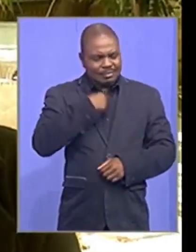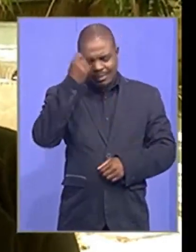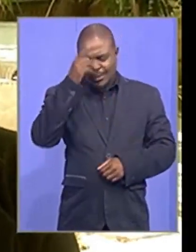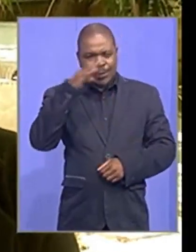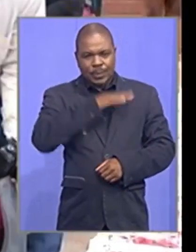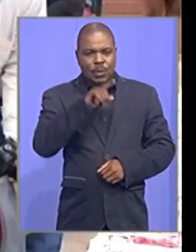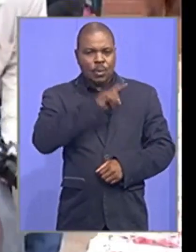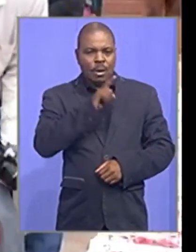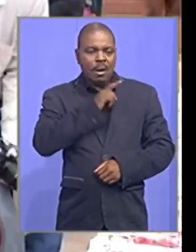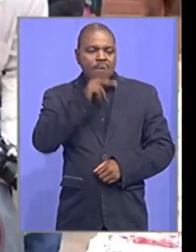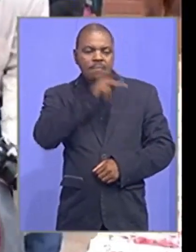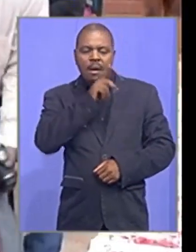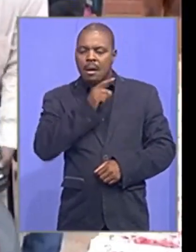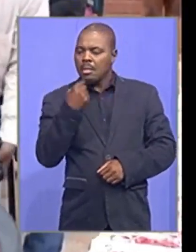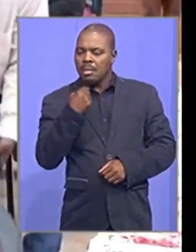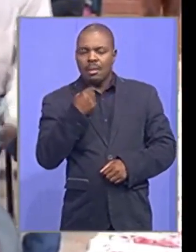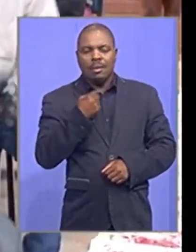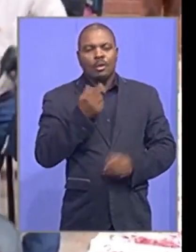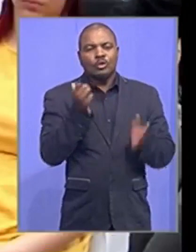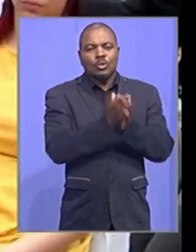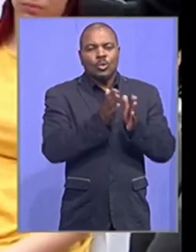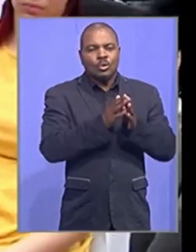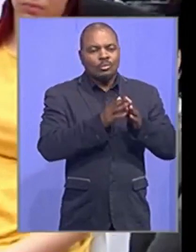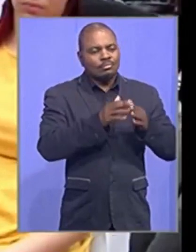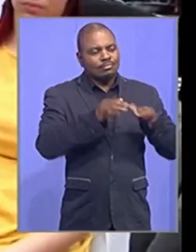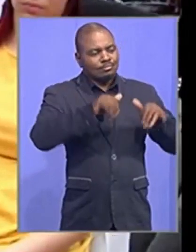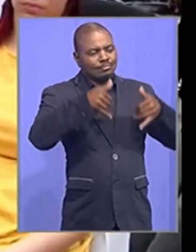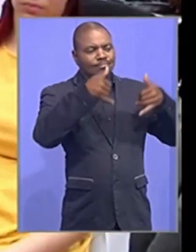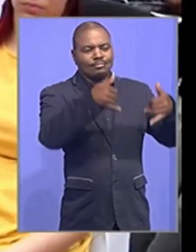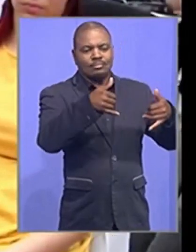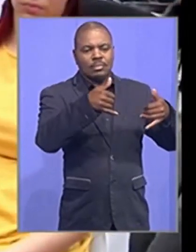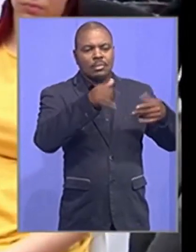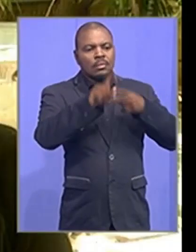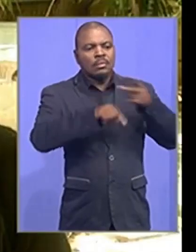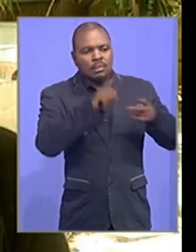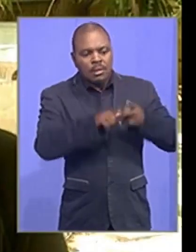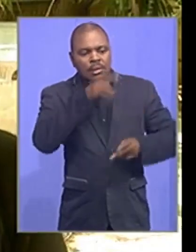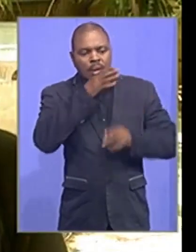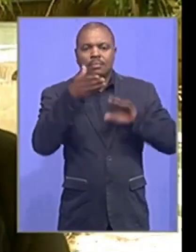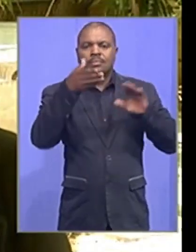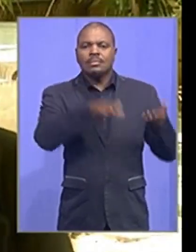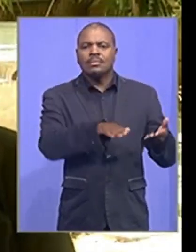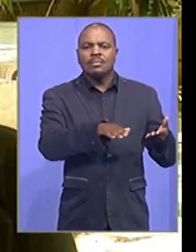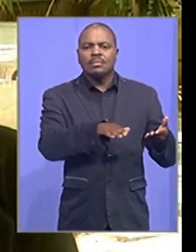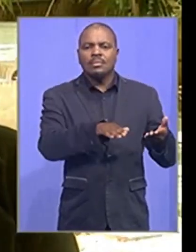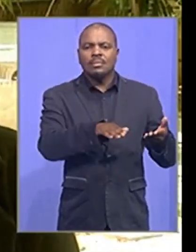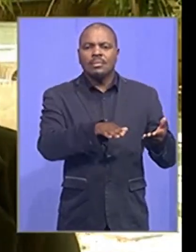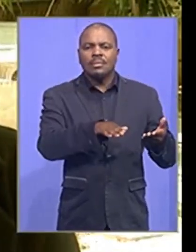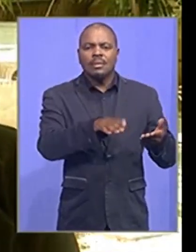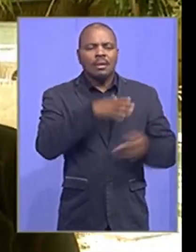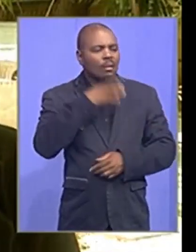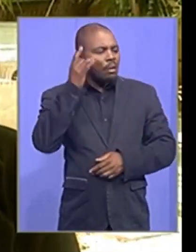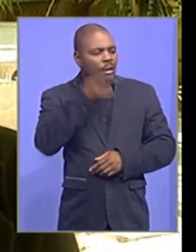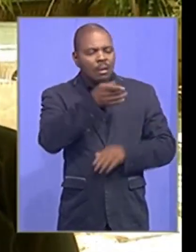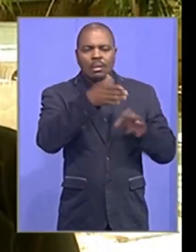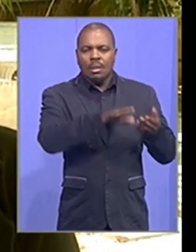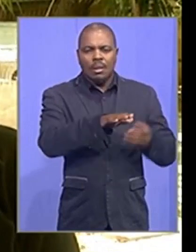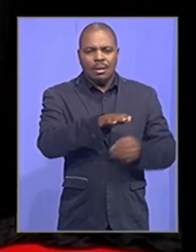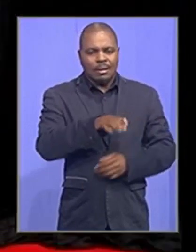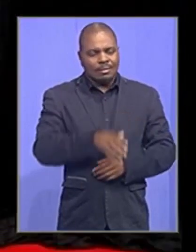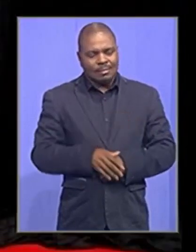because the Friday we had prize giving and the next day I heard he was gone. So I don't think you